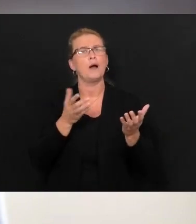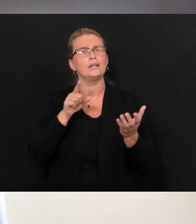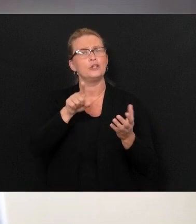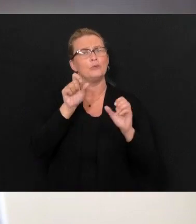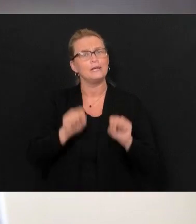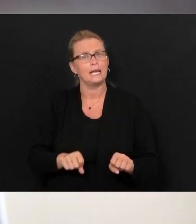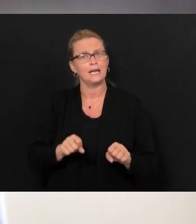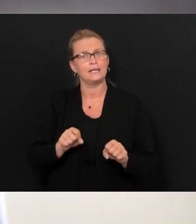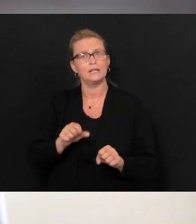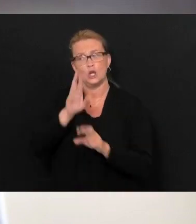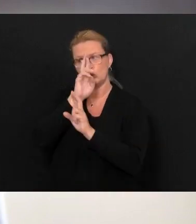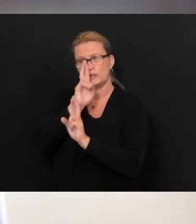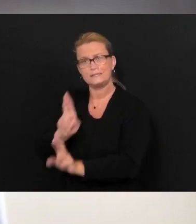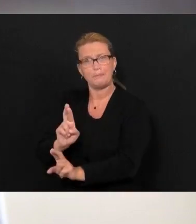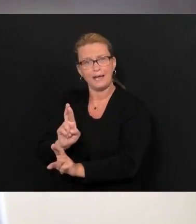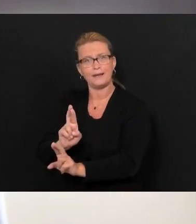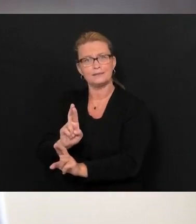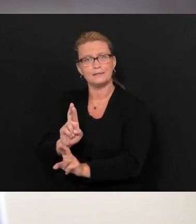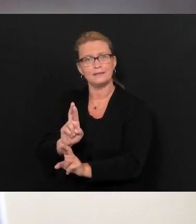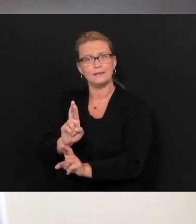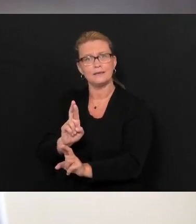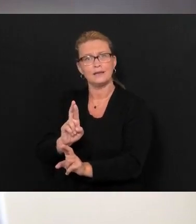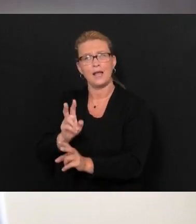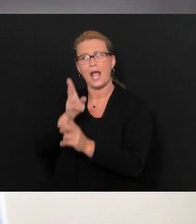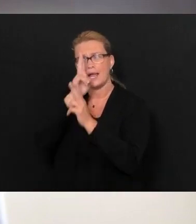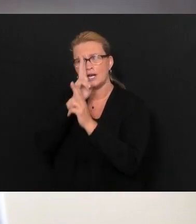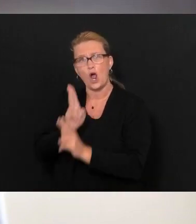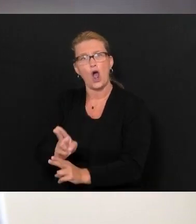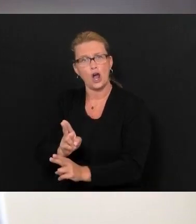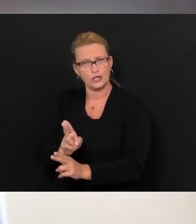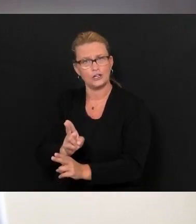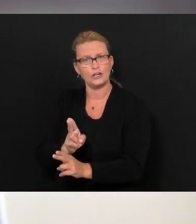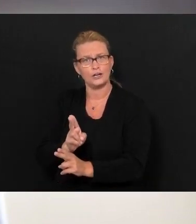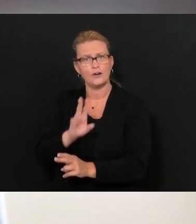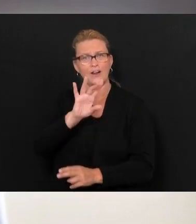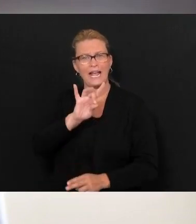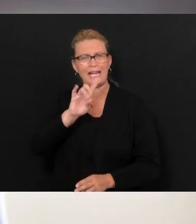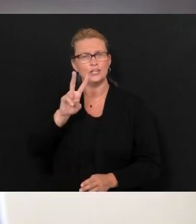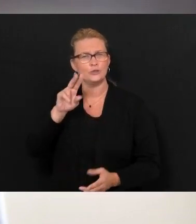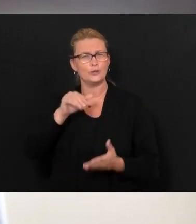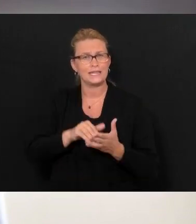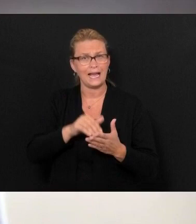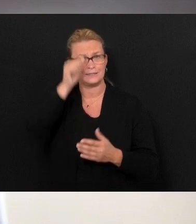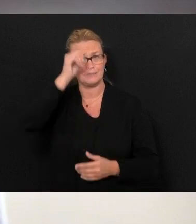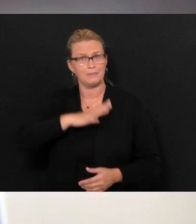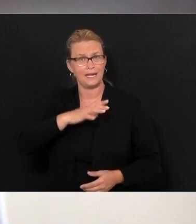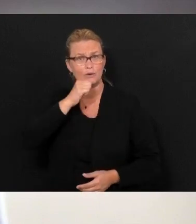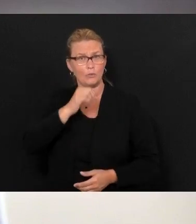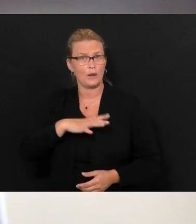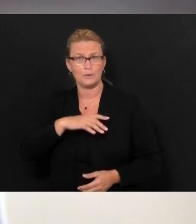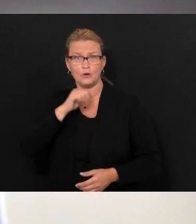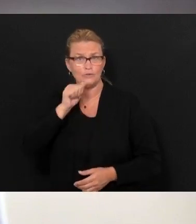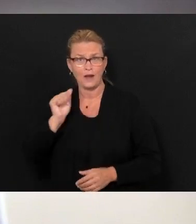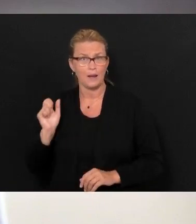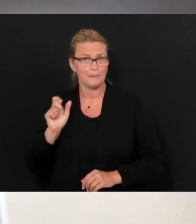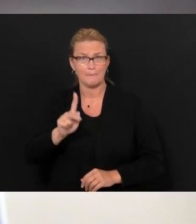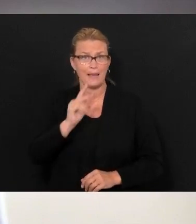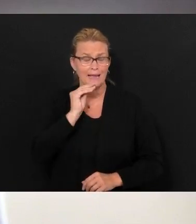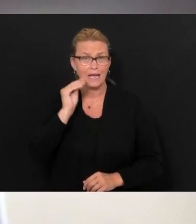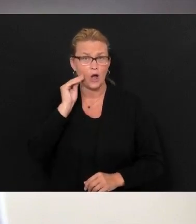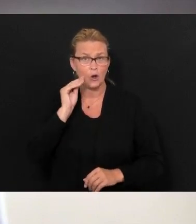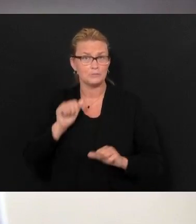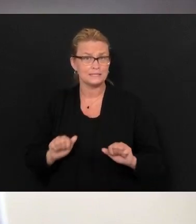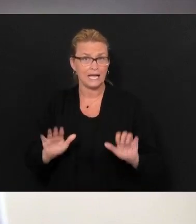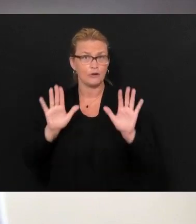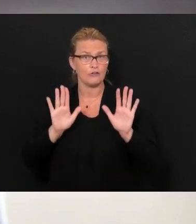respect and gratitude and honor to the 82,000 men and women who have not returned home, sacrificing on